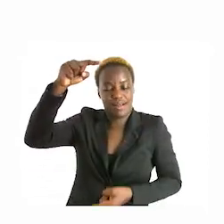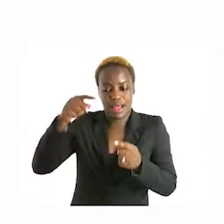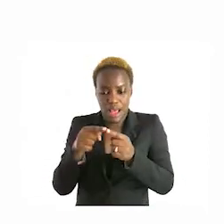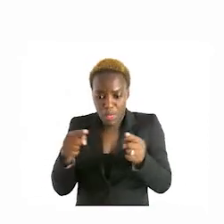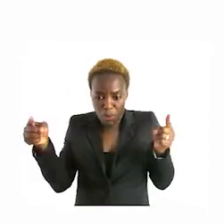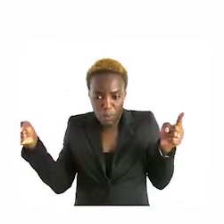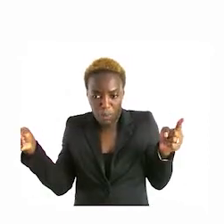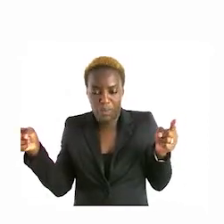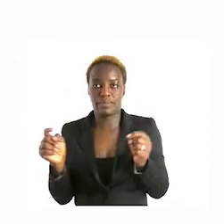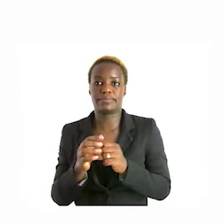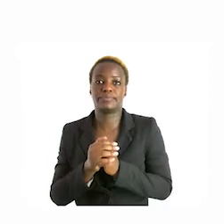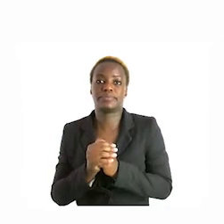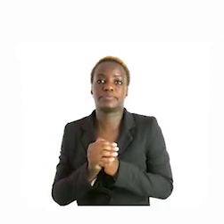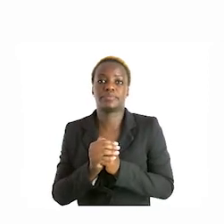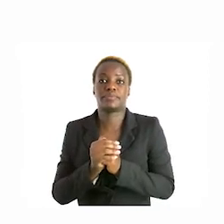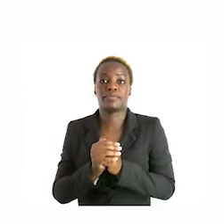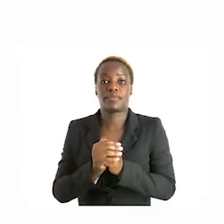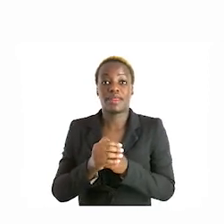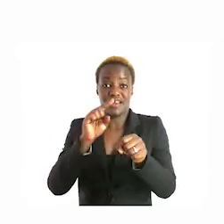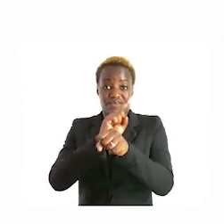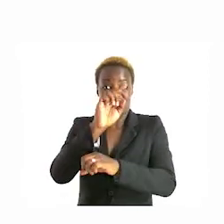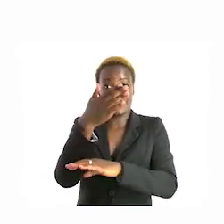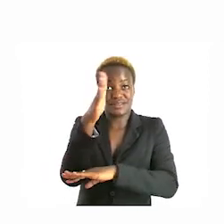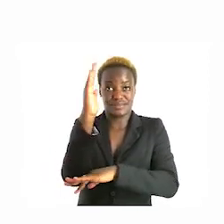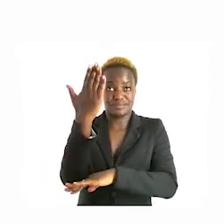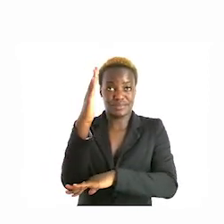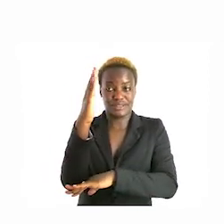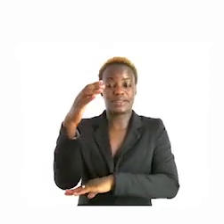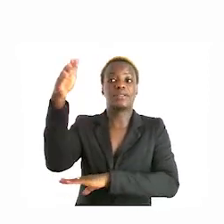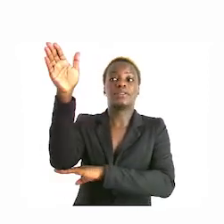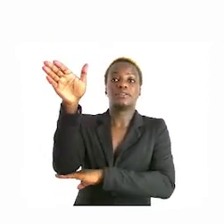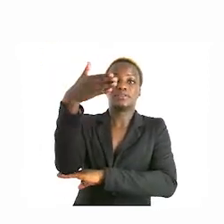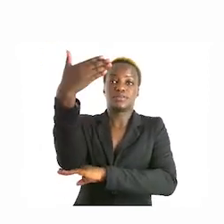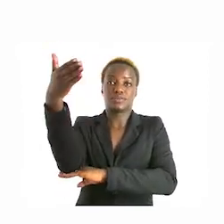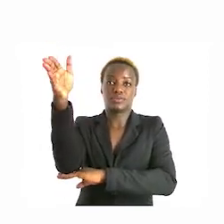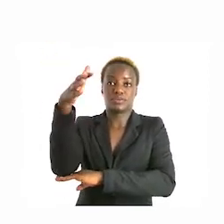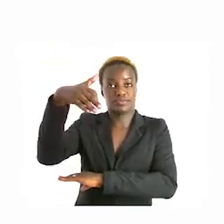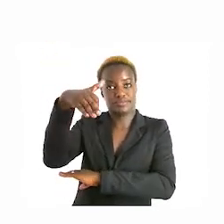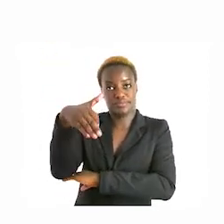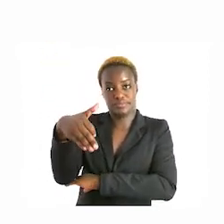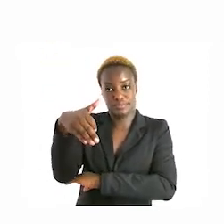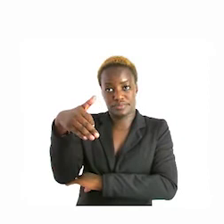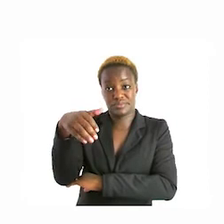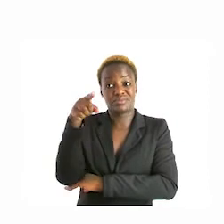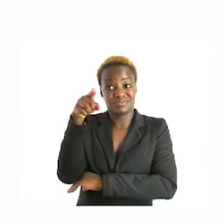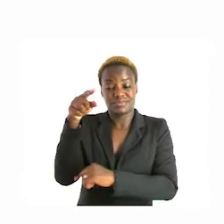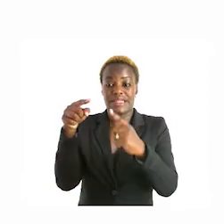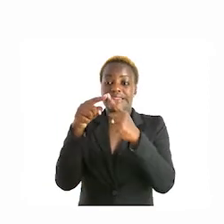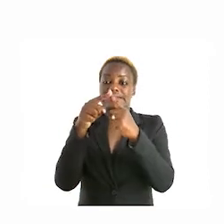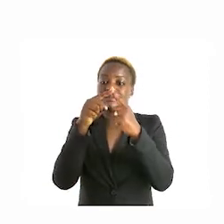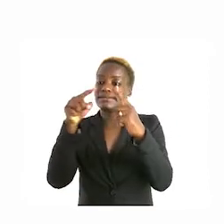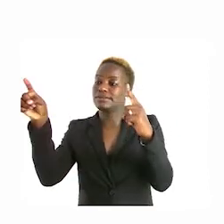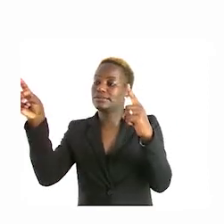first picture there, we have the Namibian flag, which is actually a rectangular shape. All